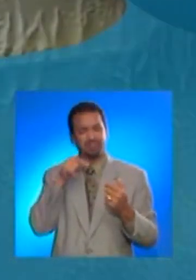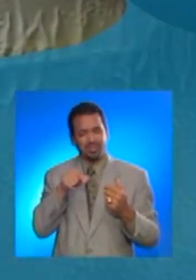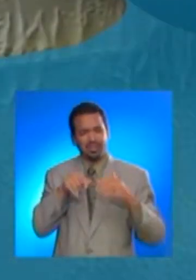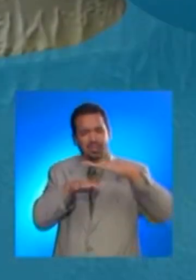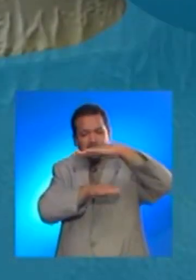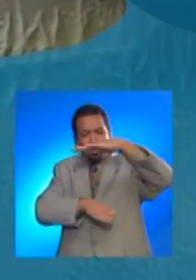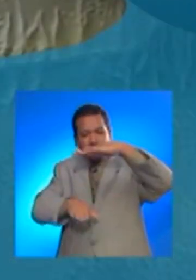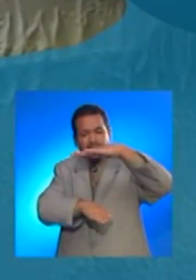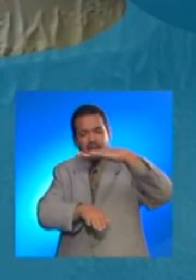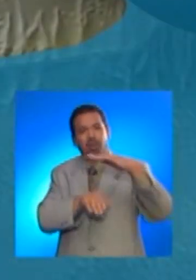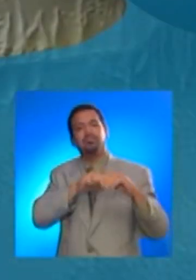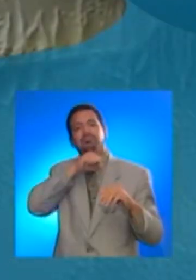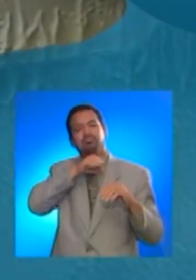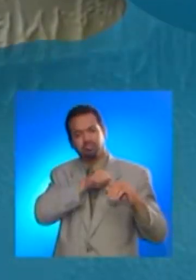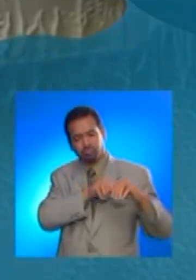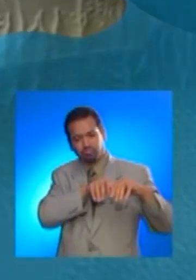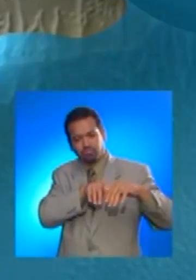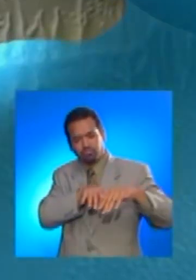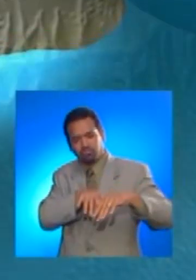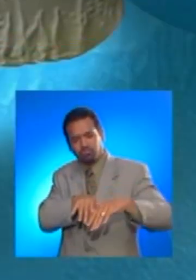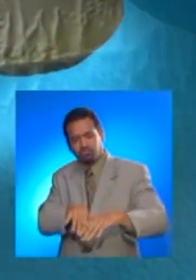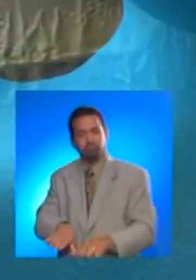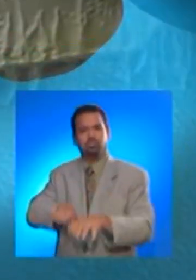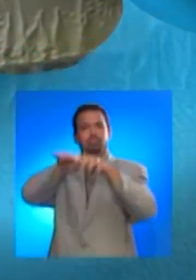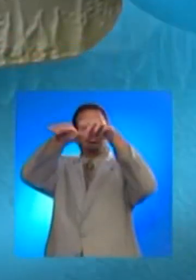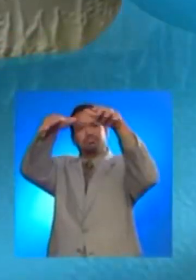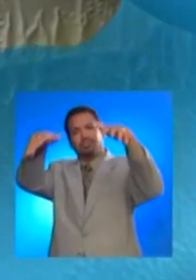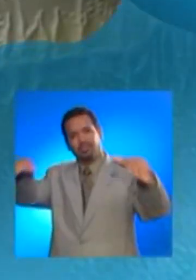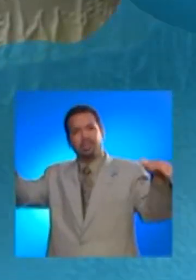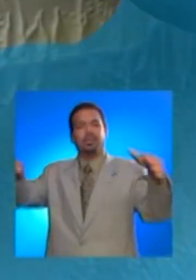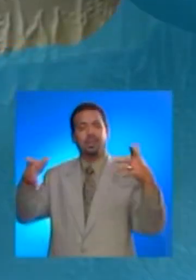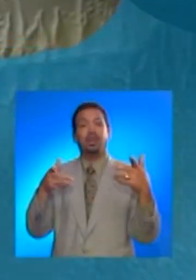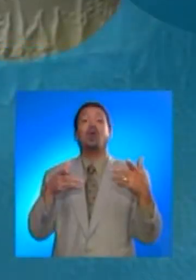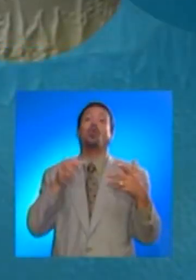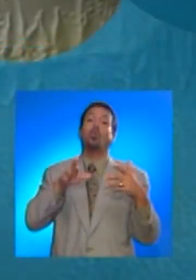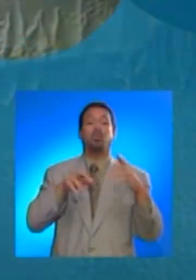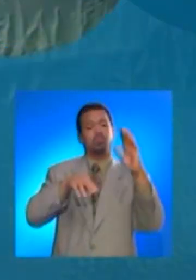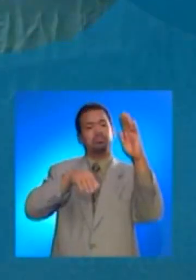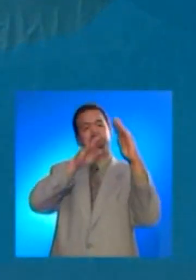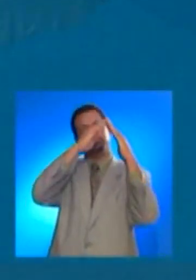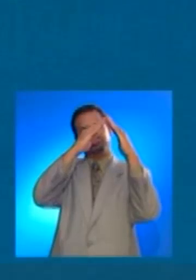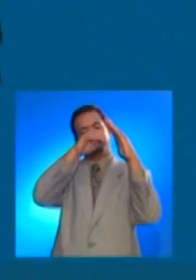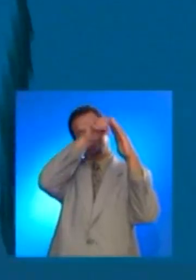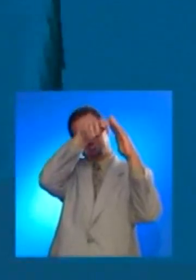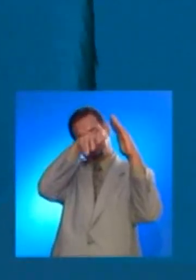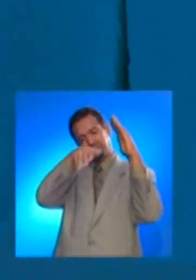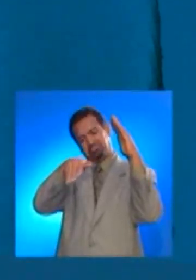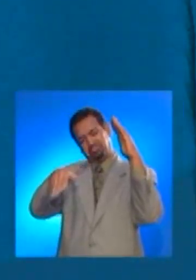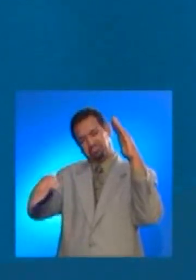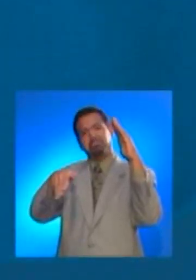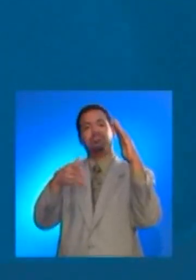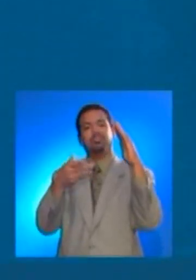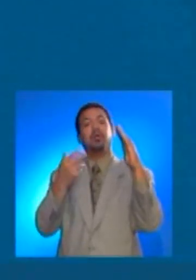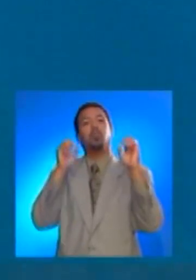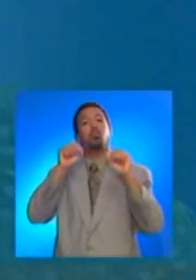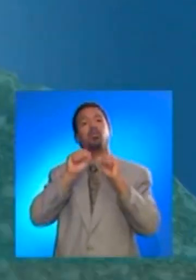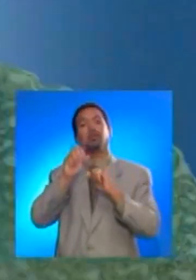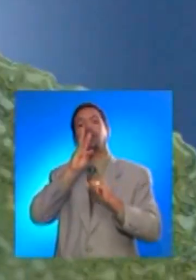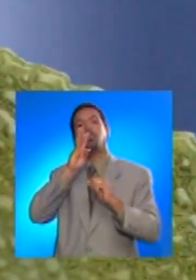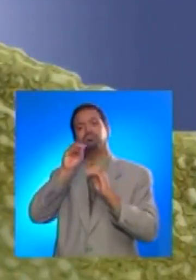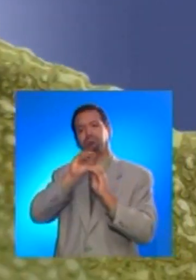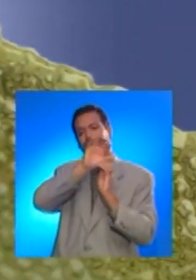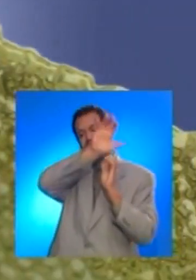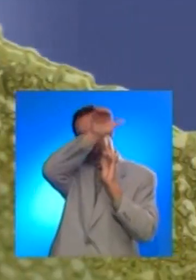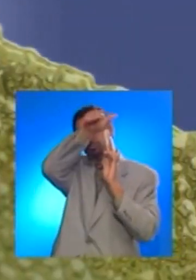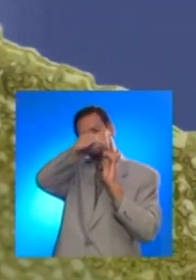A landslide that takes place either underwater or on land, but whose debris enters a body of water can generate a tsunami